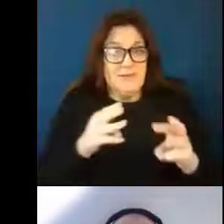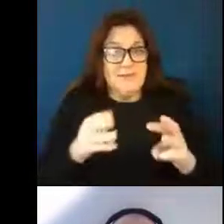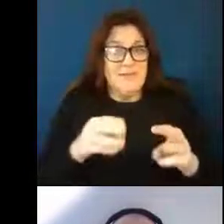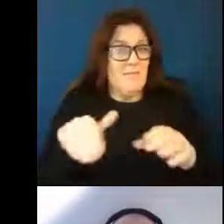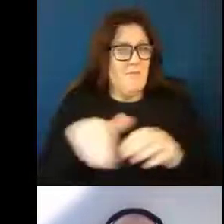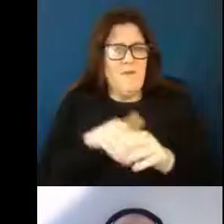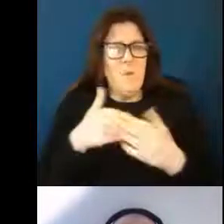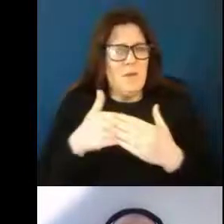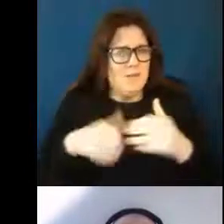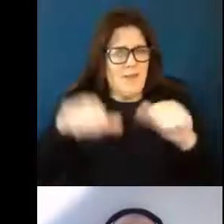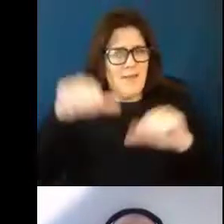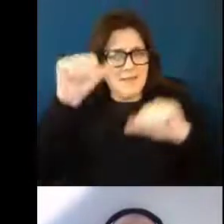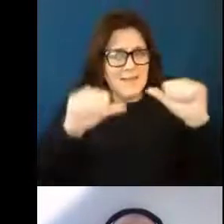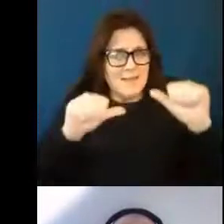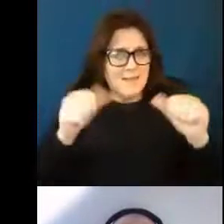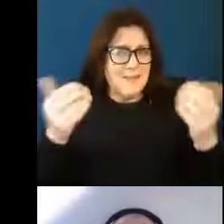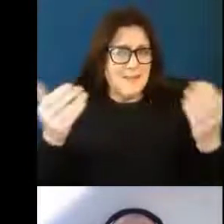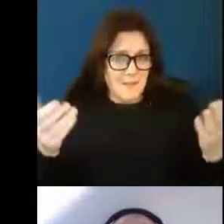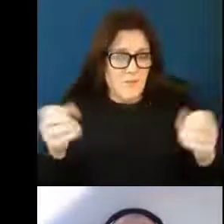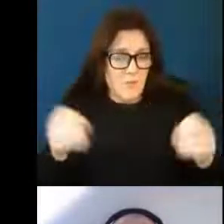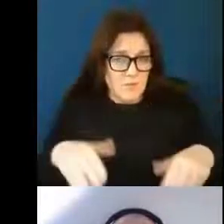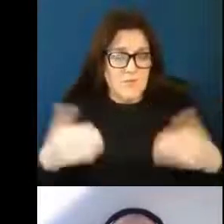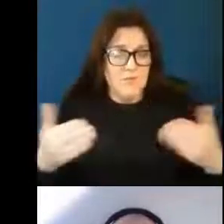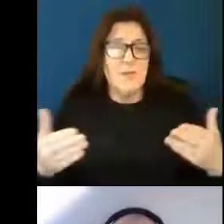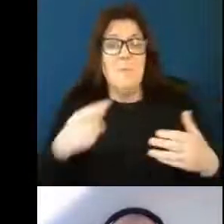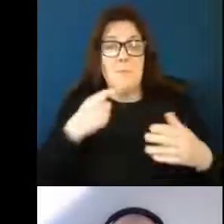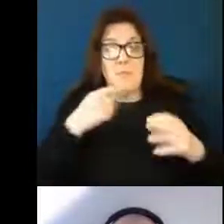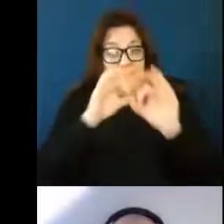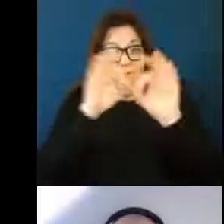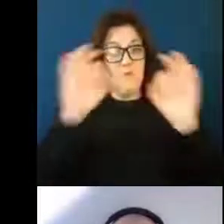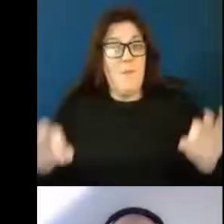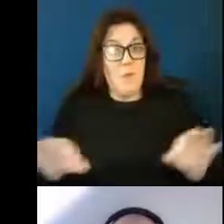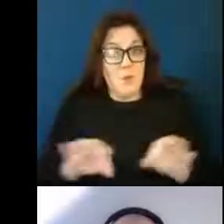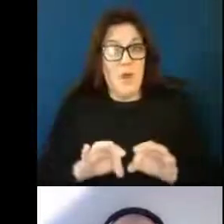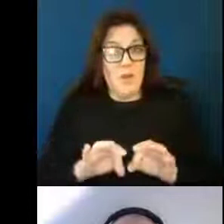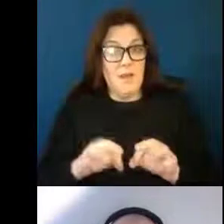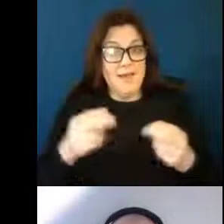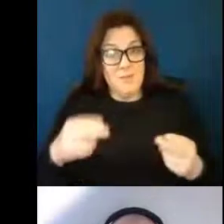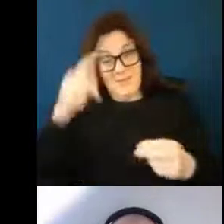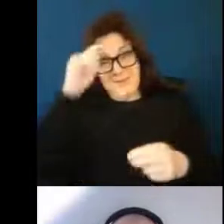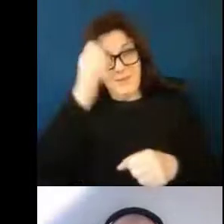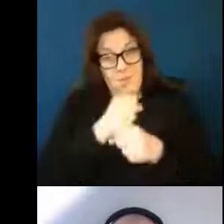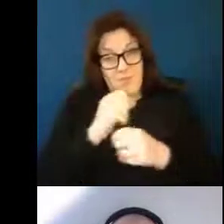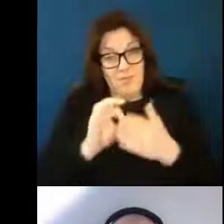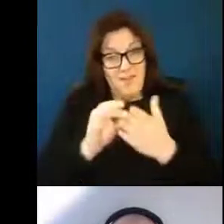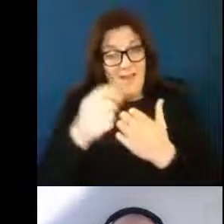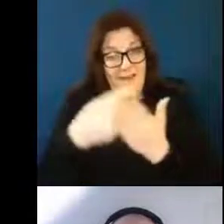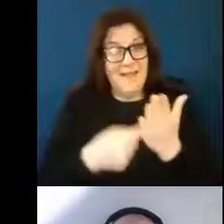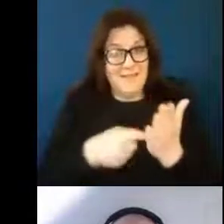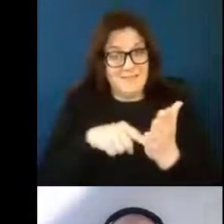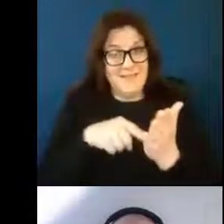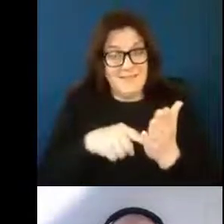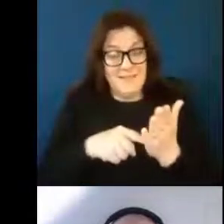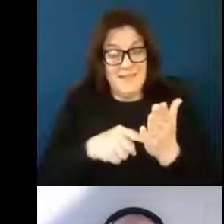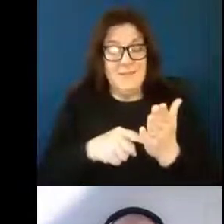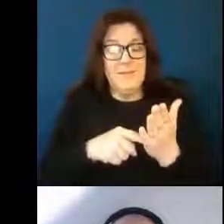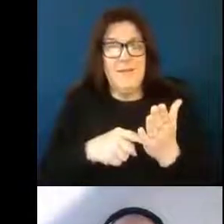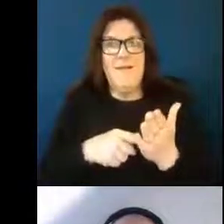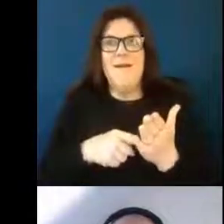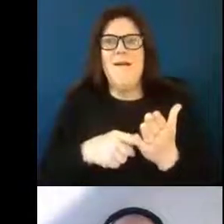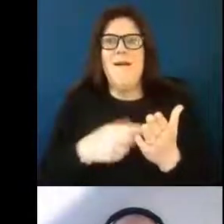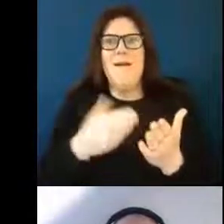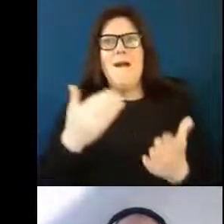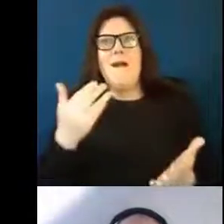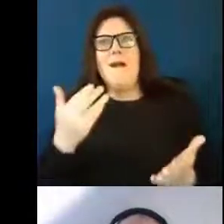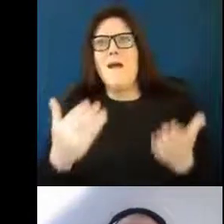involves adults, and the framework itself, I think, has to consider, the guidelines themselves has to consider